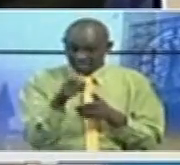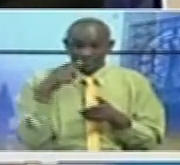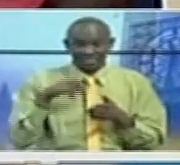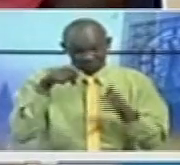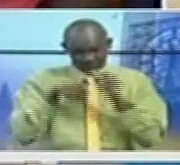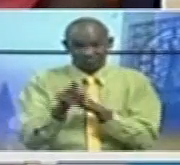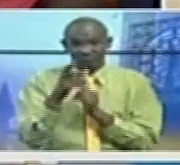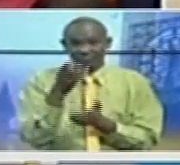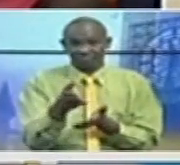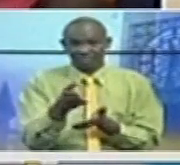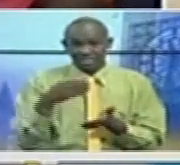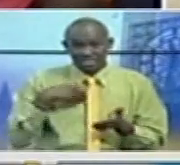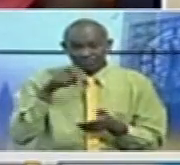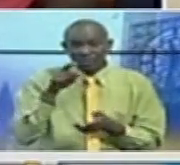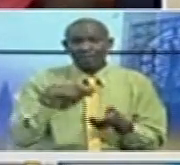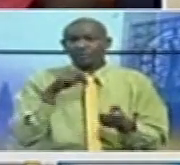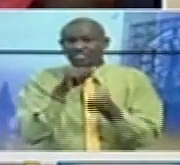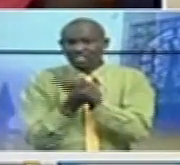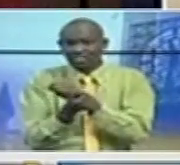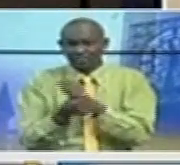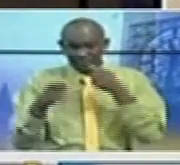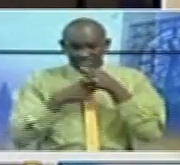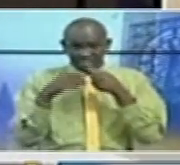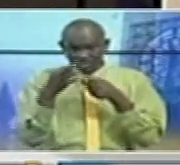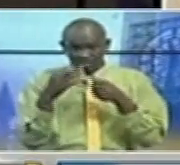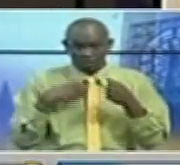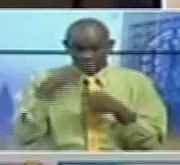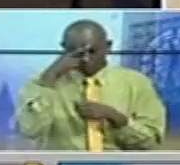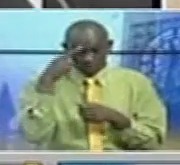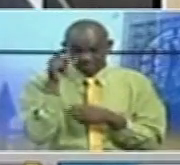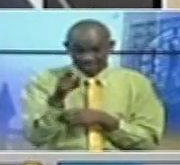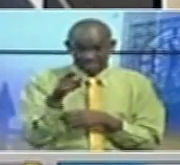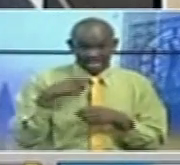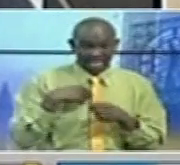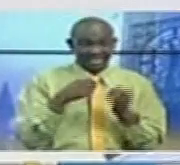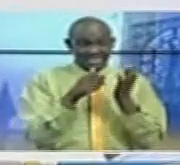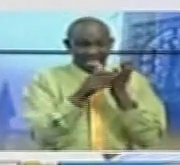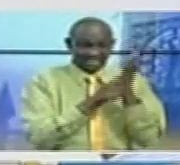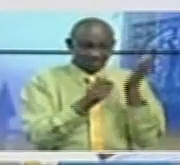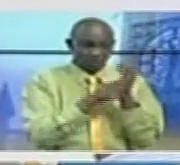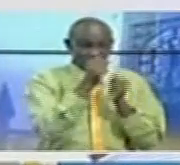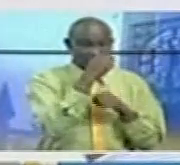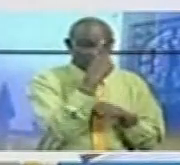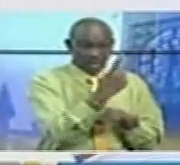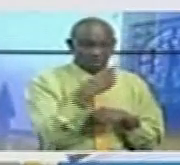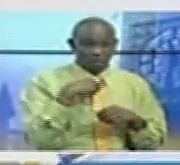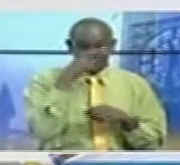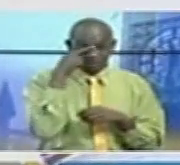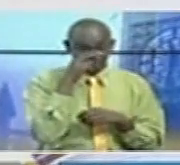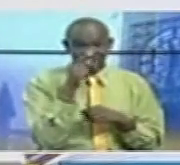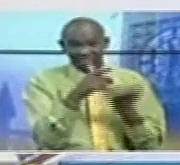do is to vary Article 63 of the Rome Statute. Yes. And Article 51 of the Rome Statute is